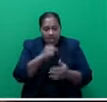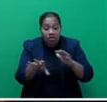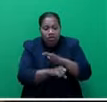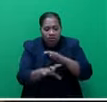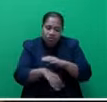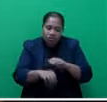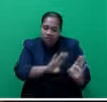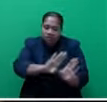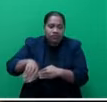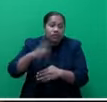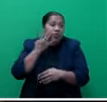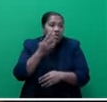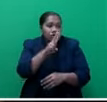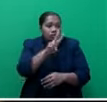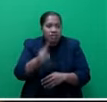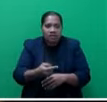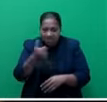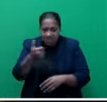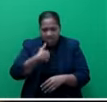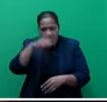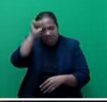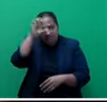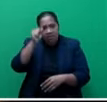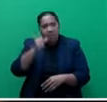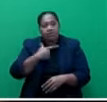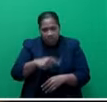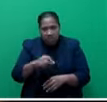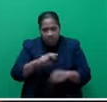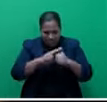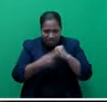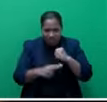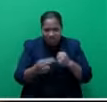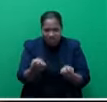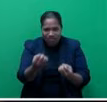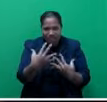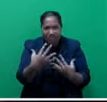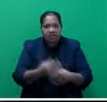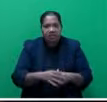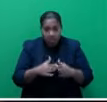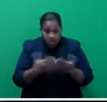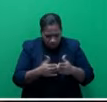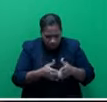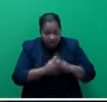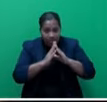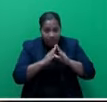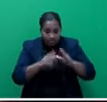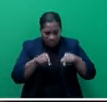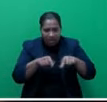2006. I remember, because it came on the news. So now we're establishing these courts.